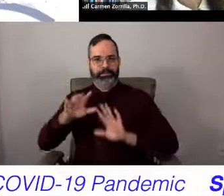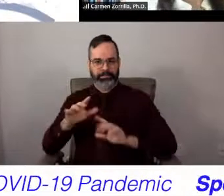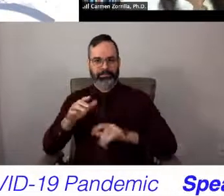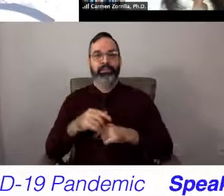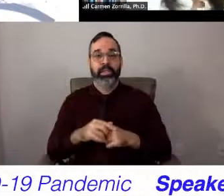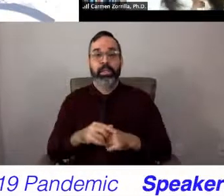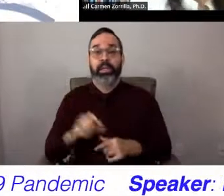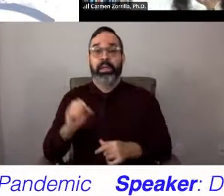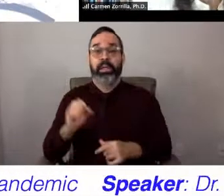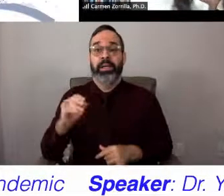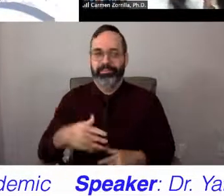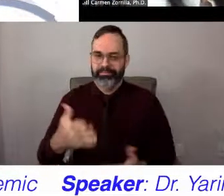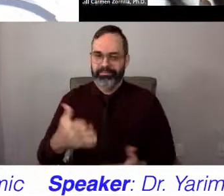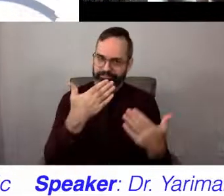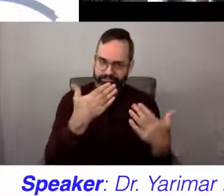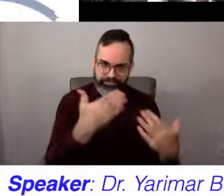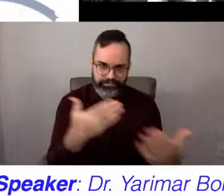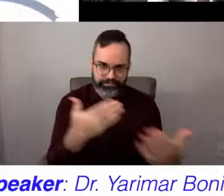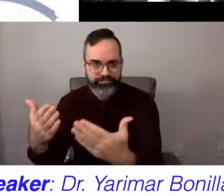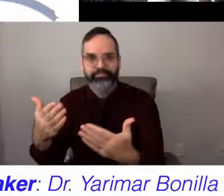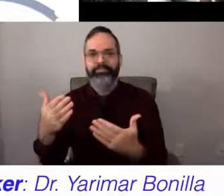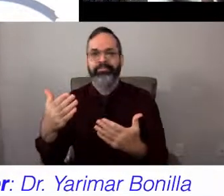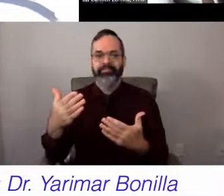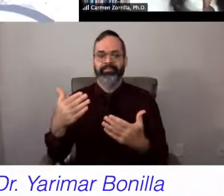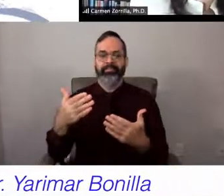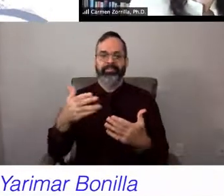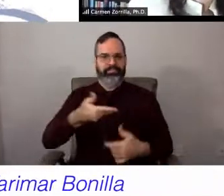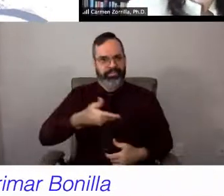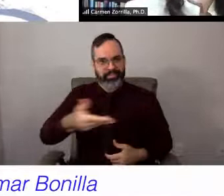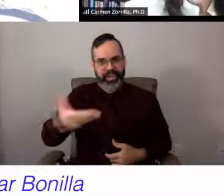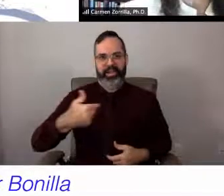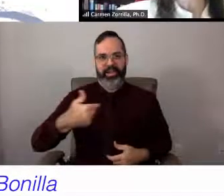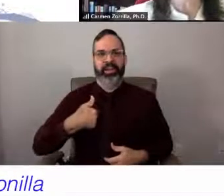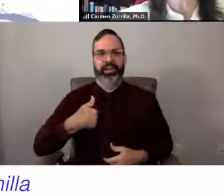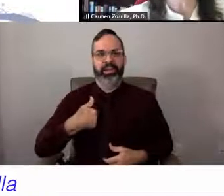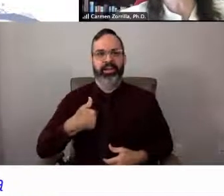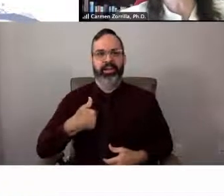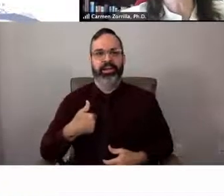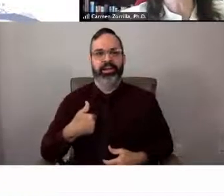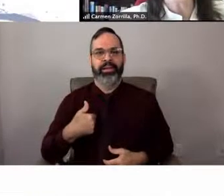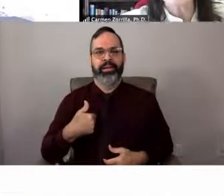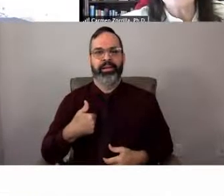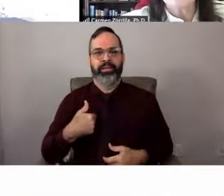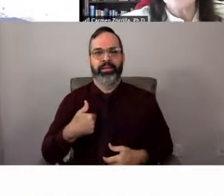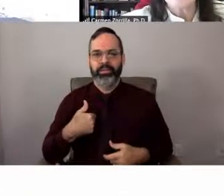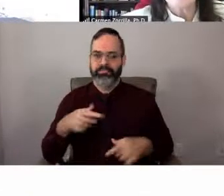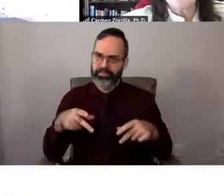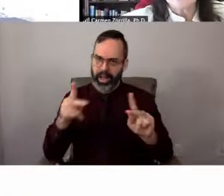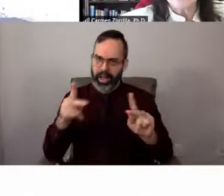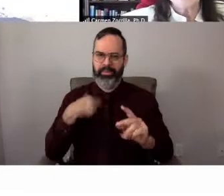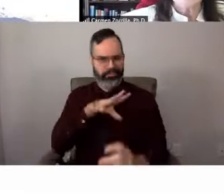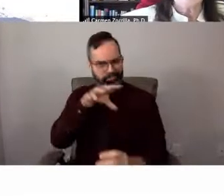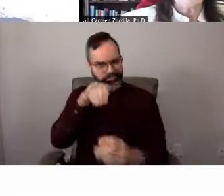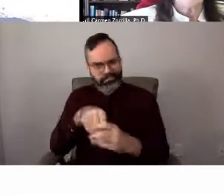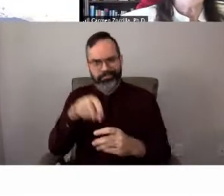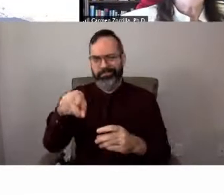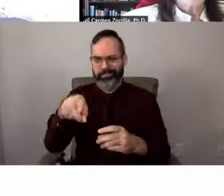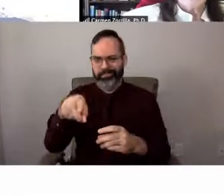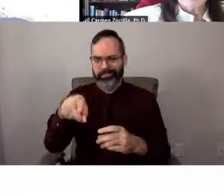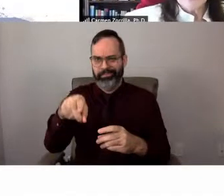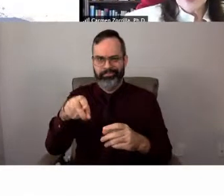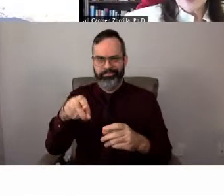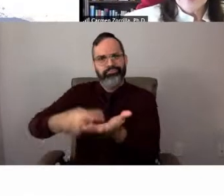So thanks for this invitation and for allowing me to be part of this conversation.